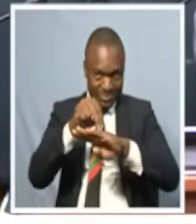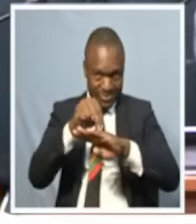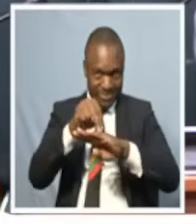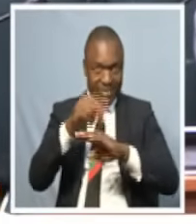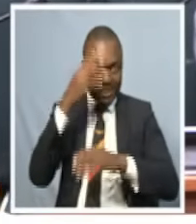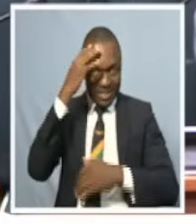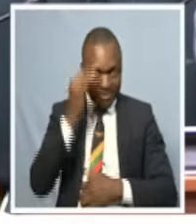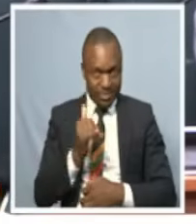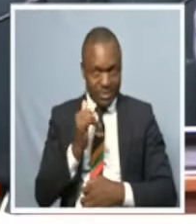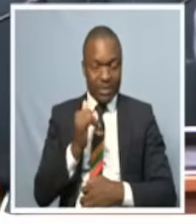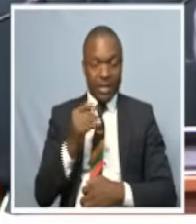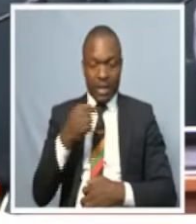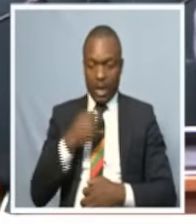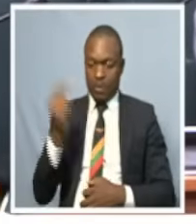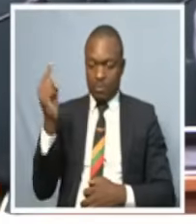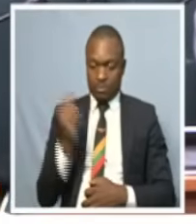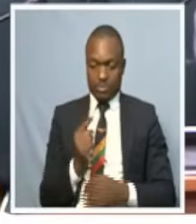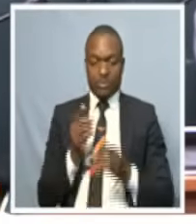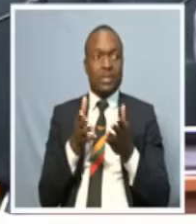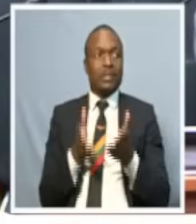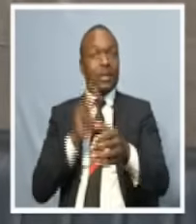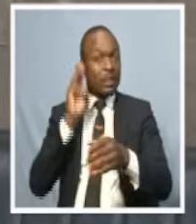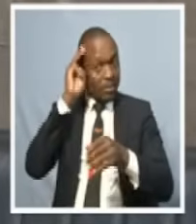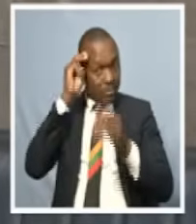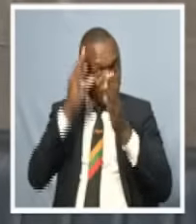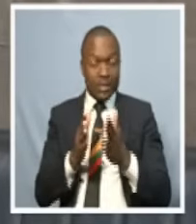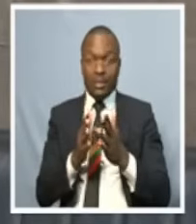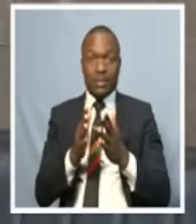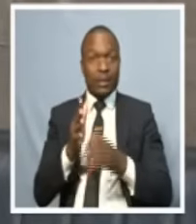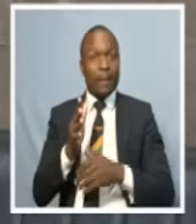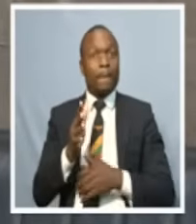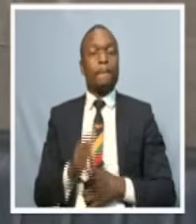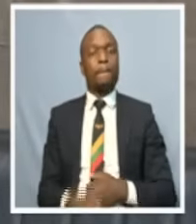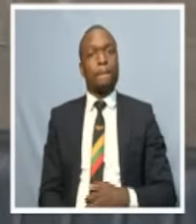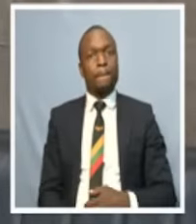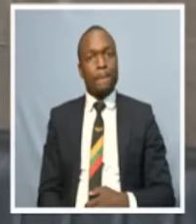And that is why I've come here to... Speaker, when the